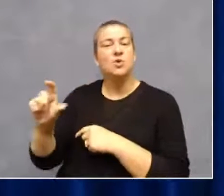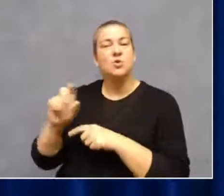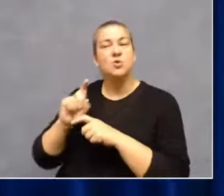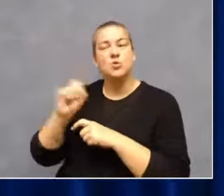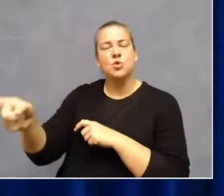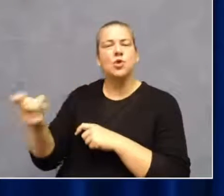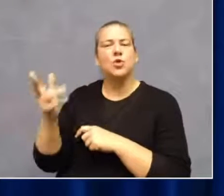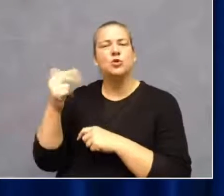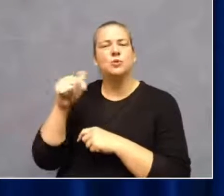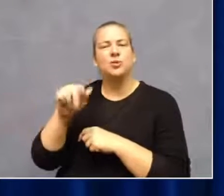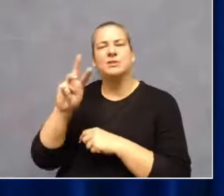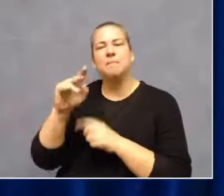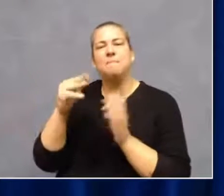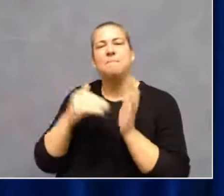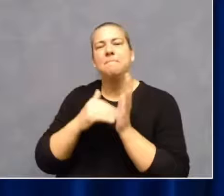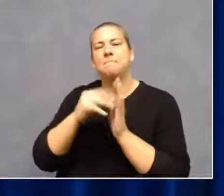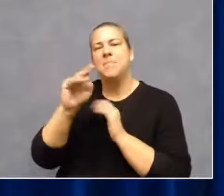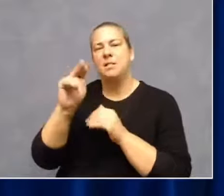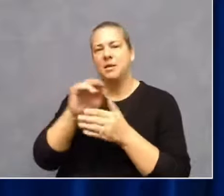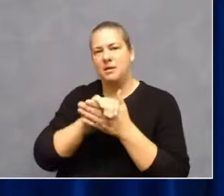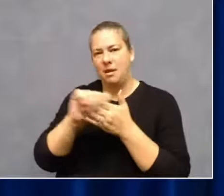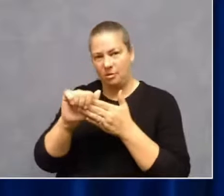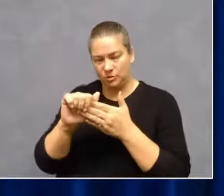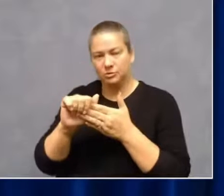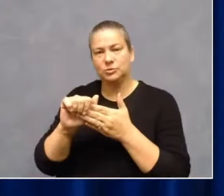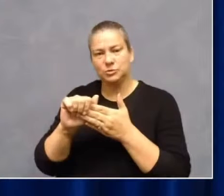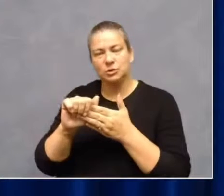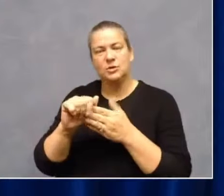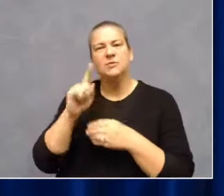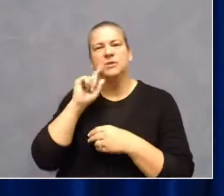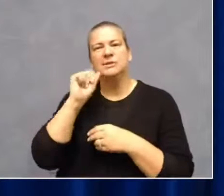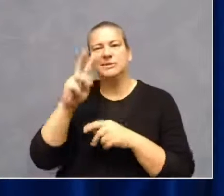in 11 communities across the region of Eastern Kentucky.